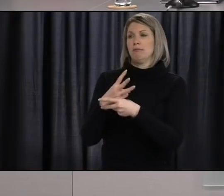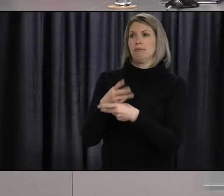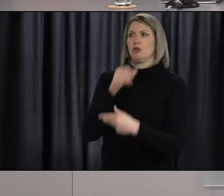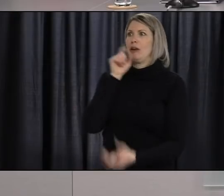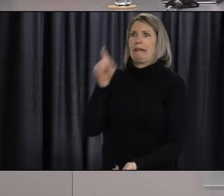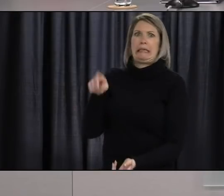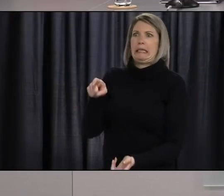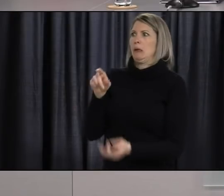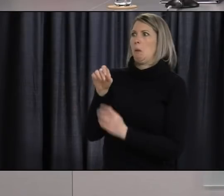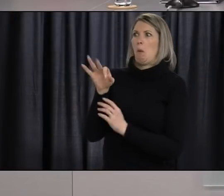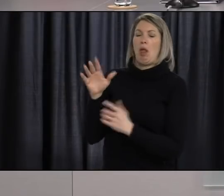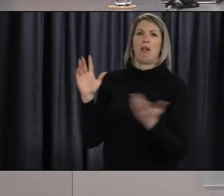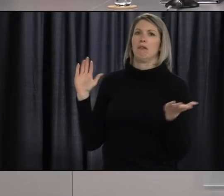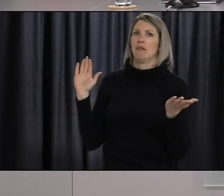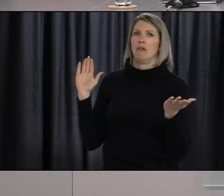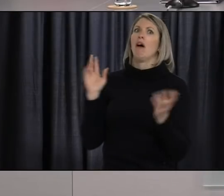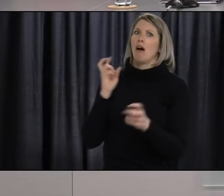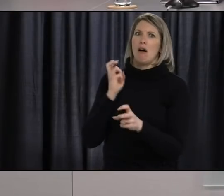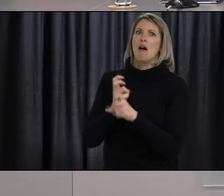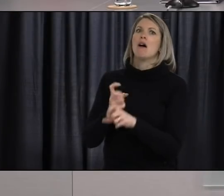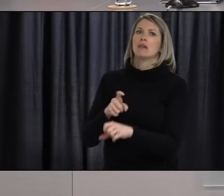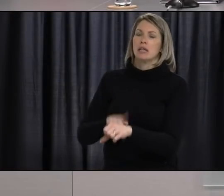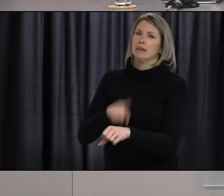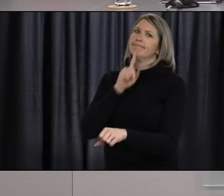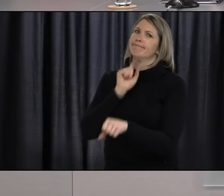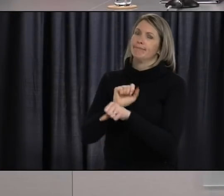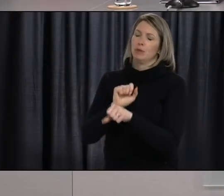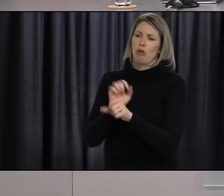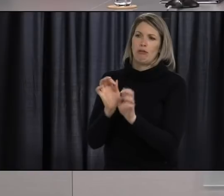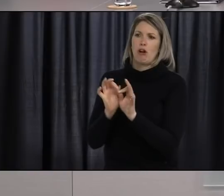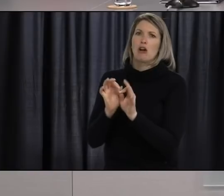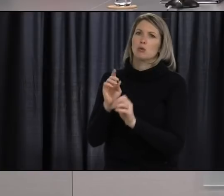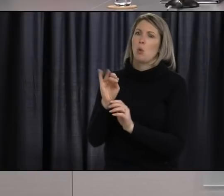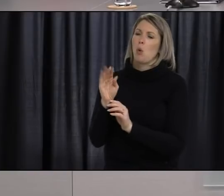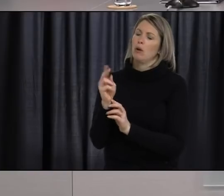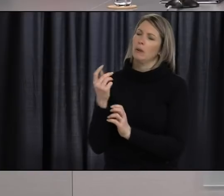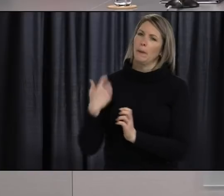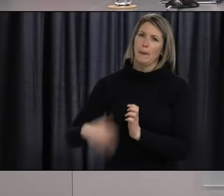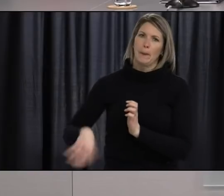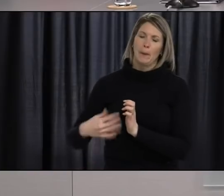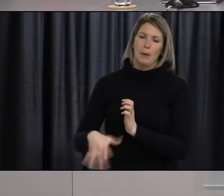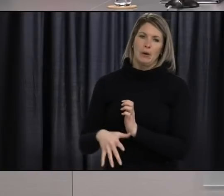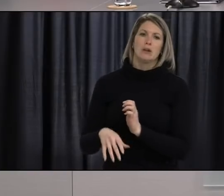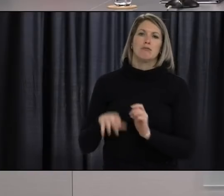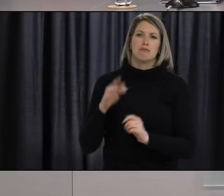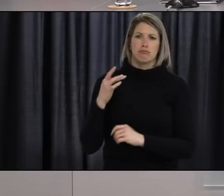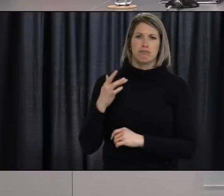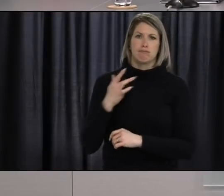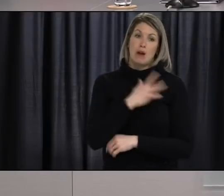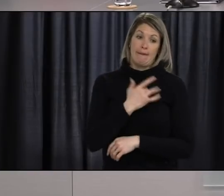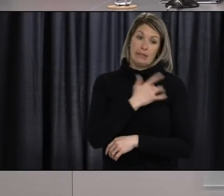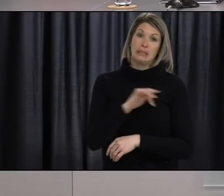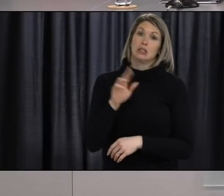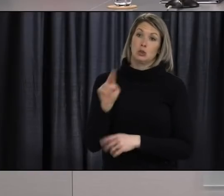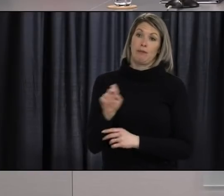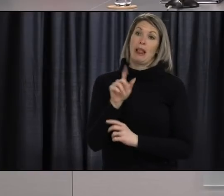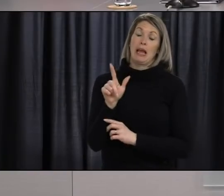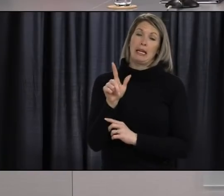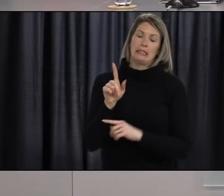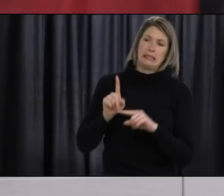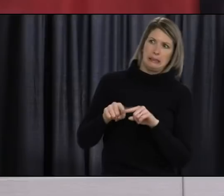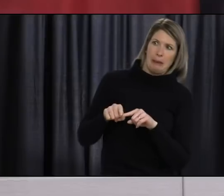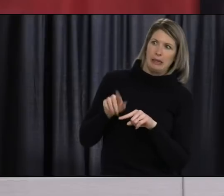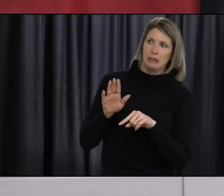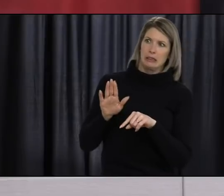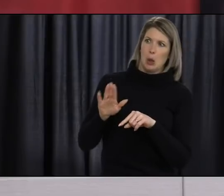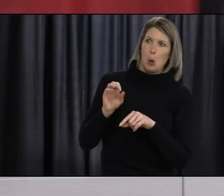is a very difficult time when it comes to oil prices and to provinces like Newfoundland and Labrador that depend on those